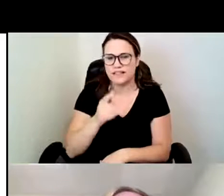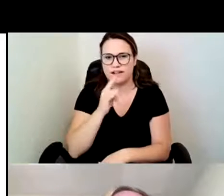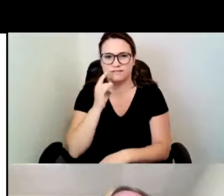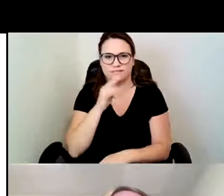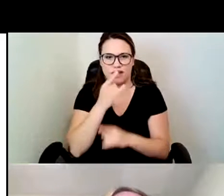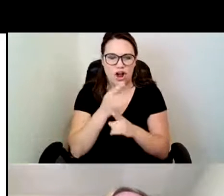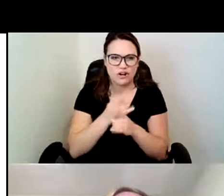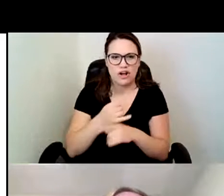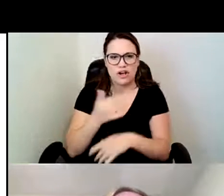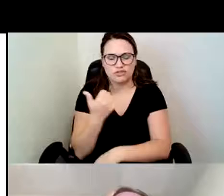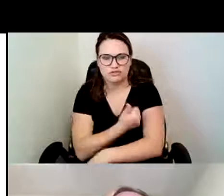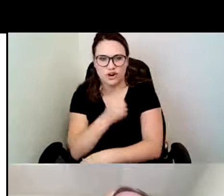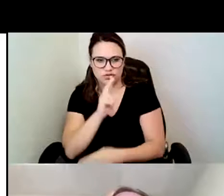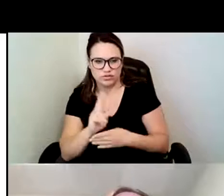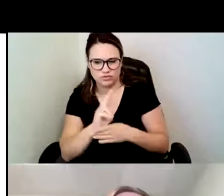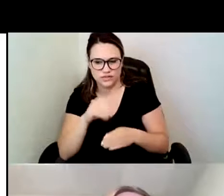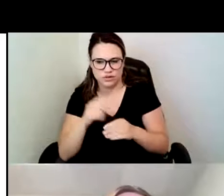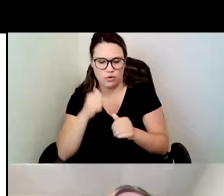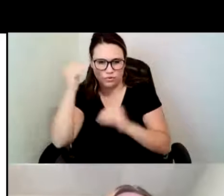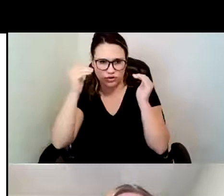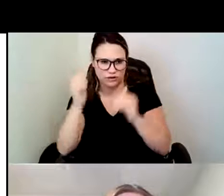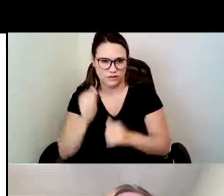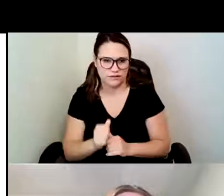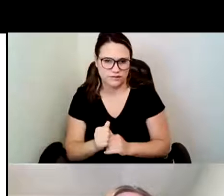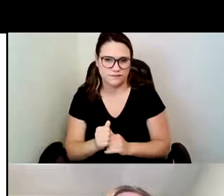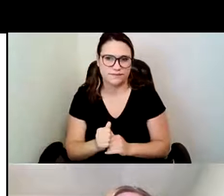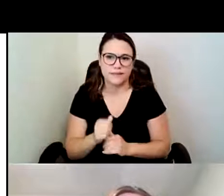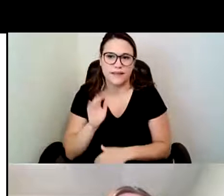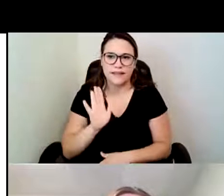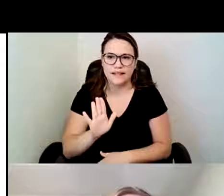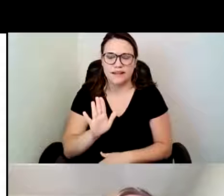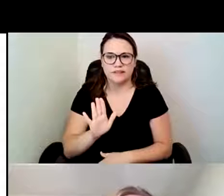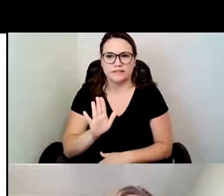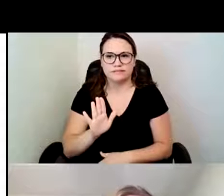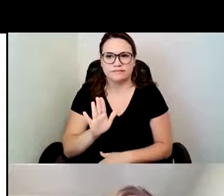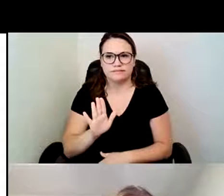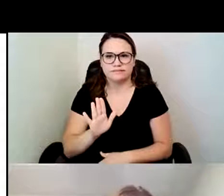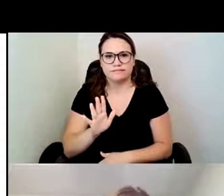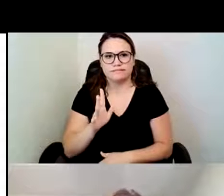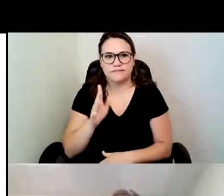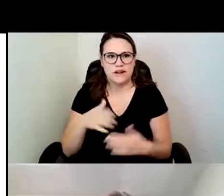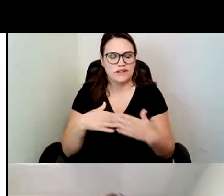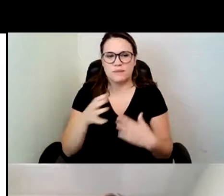limits their ability to function and to achieve the best quality of life, regardless of age.